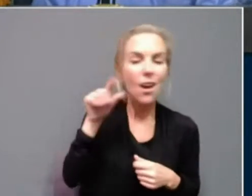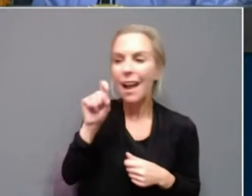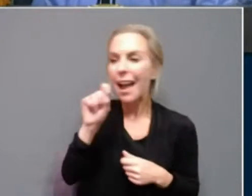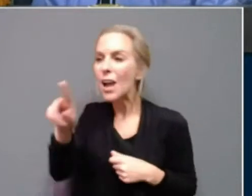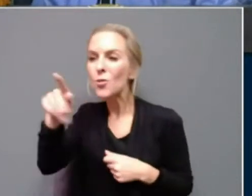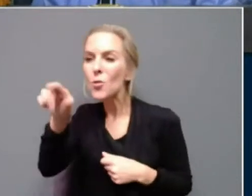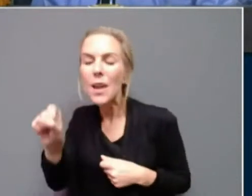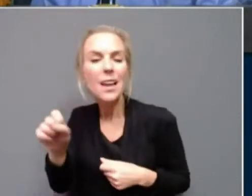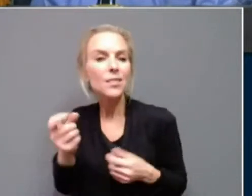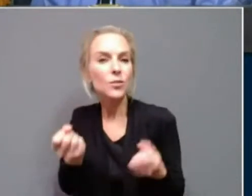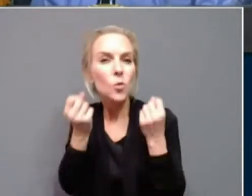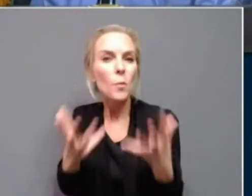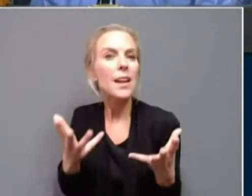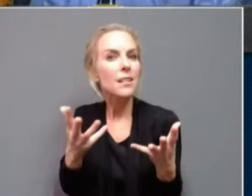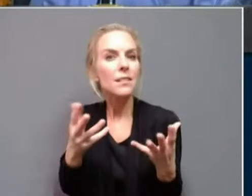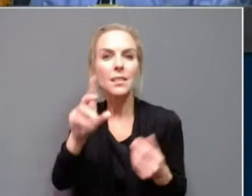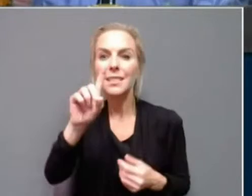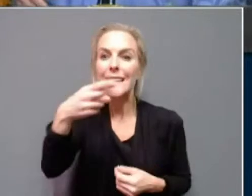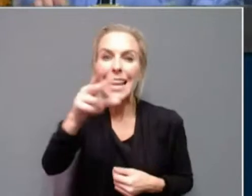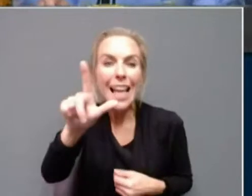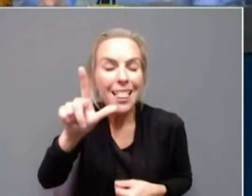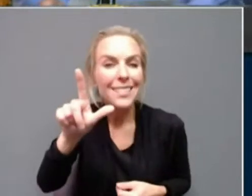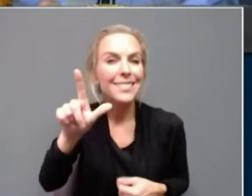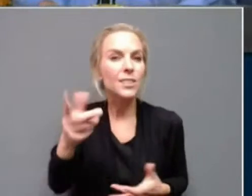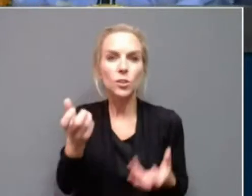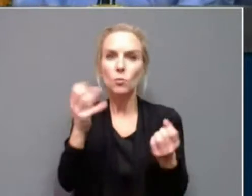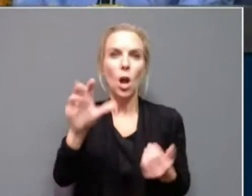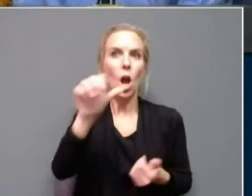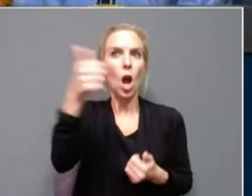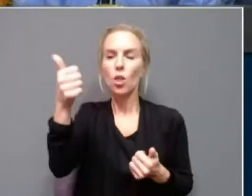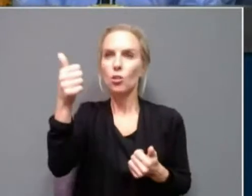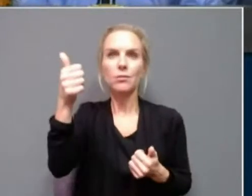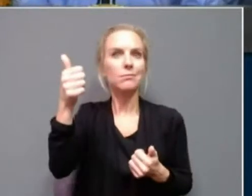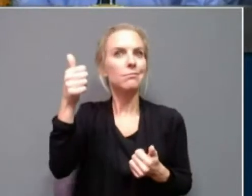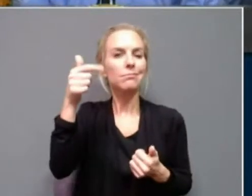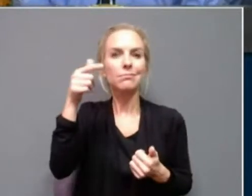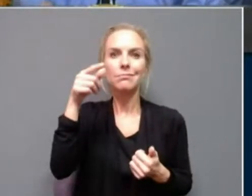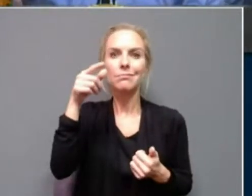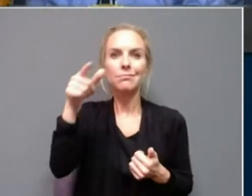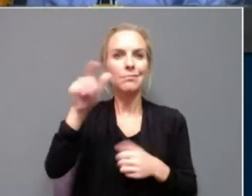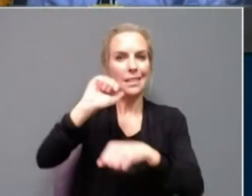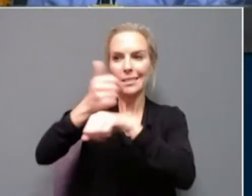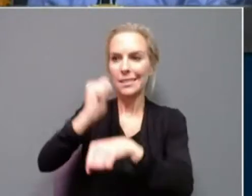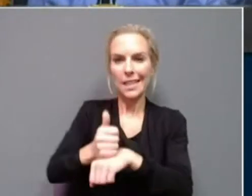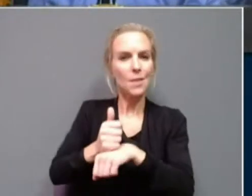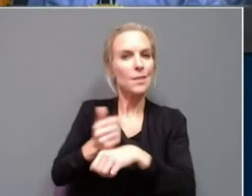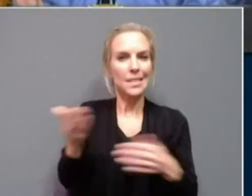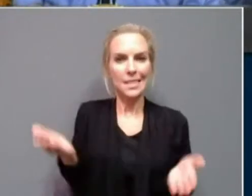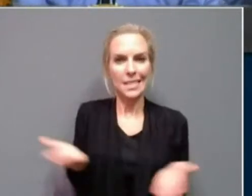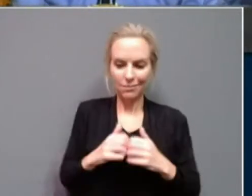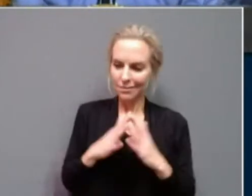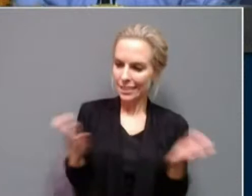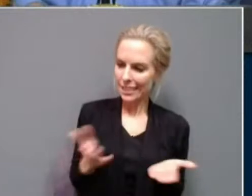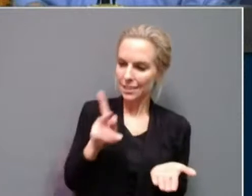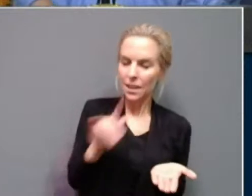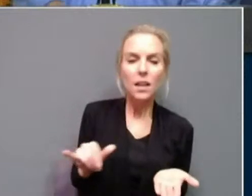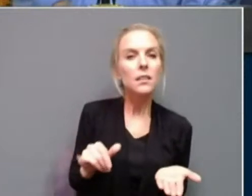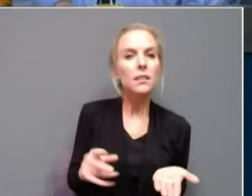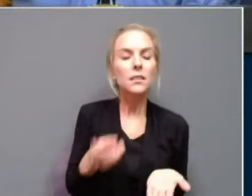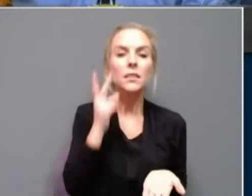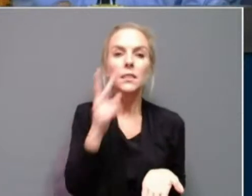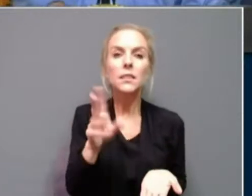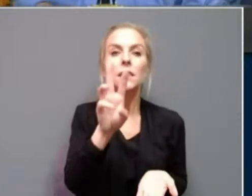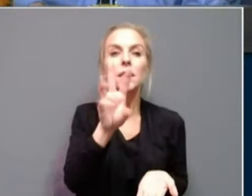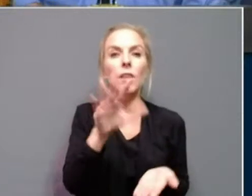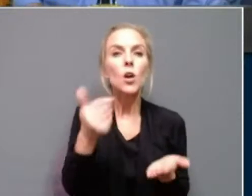many DHL, and so many other groups that are setting up here. Year to date, we've seen more than 65 new